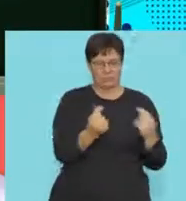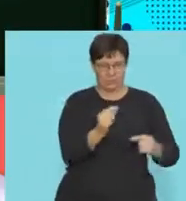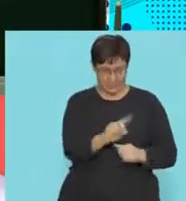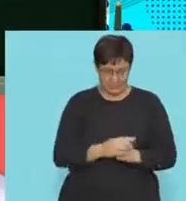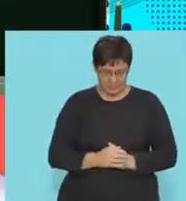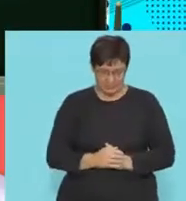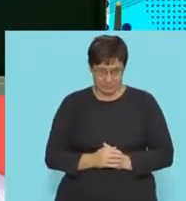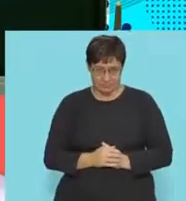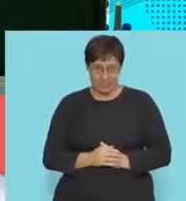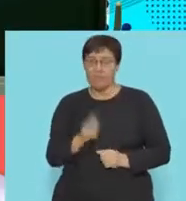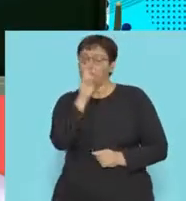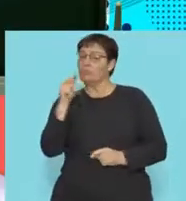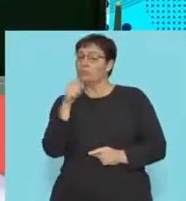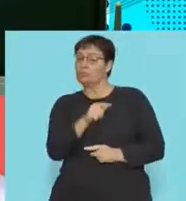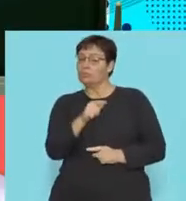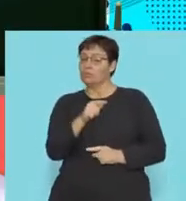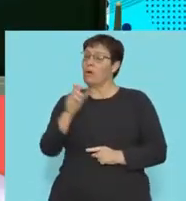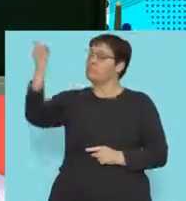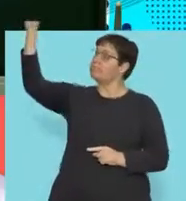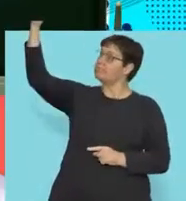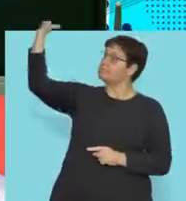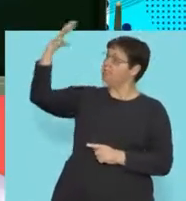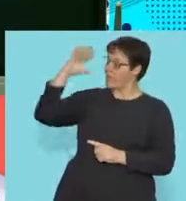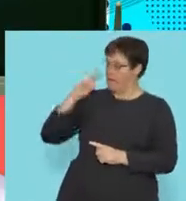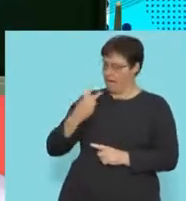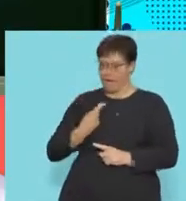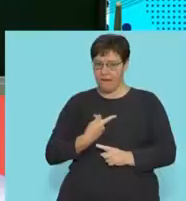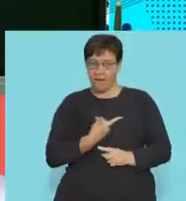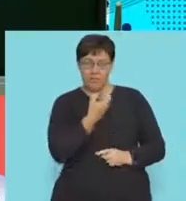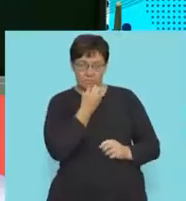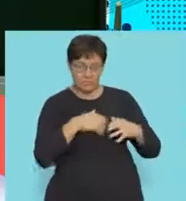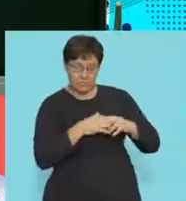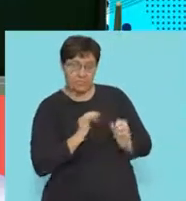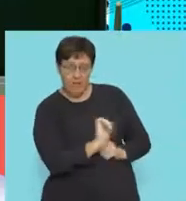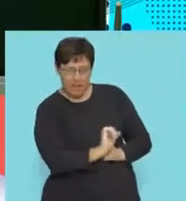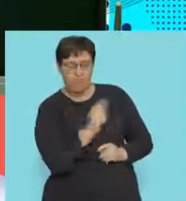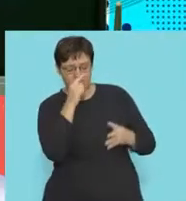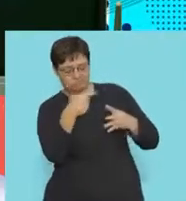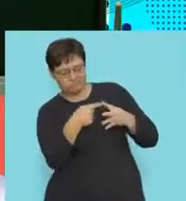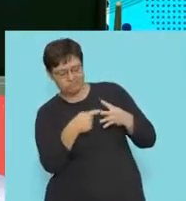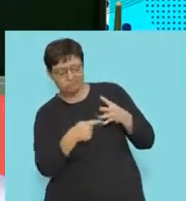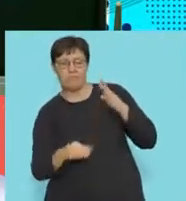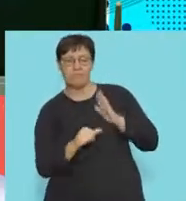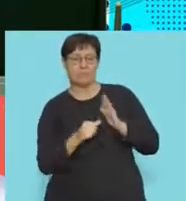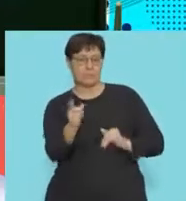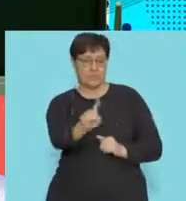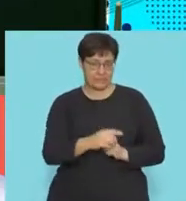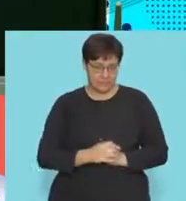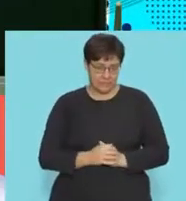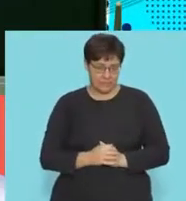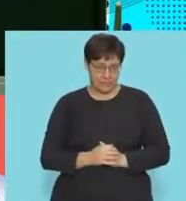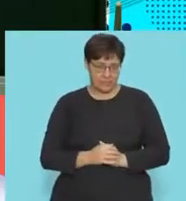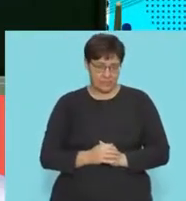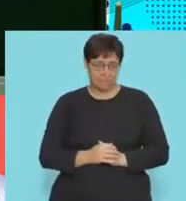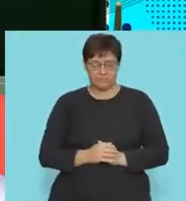important that when we revise this section, we have a full understanding of the main core components in this topic. We will spend